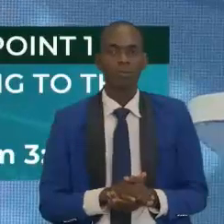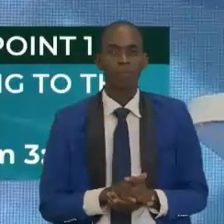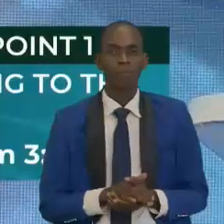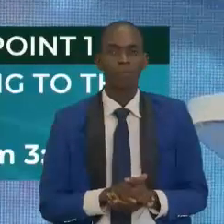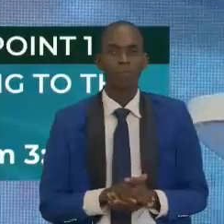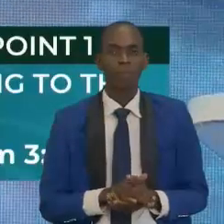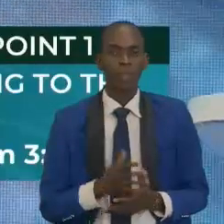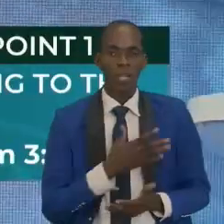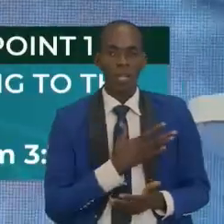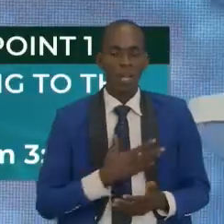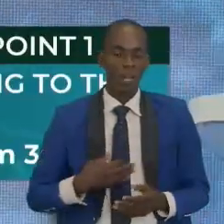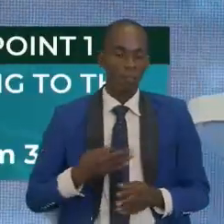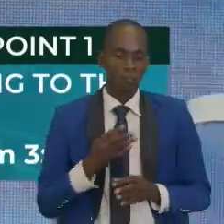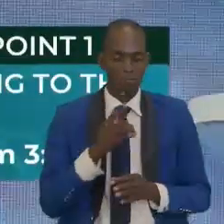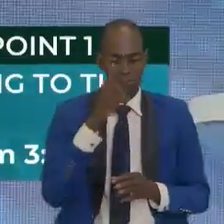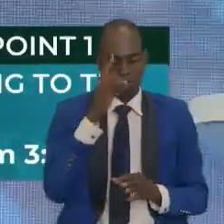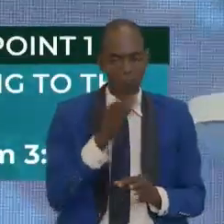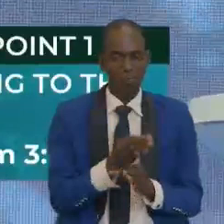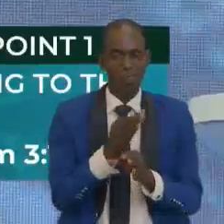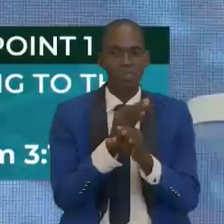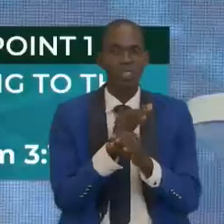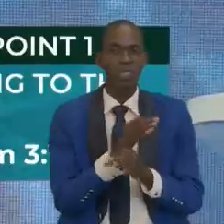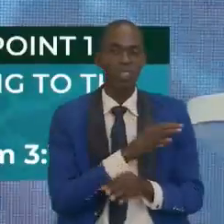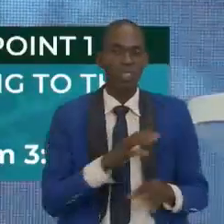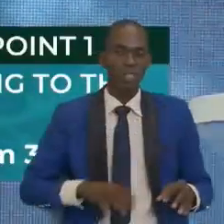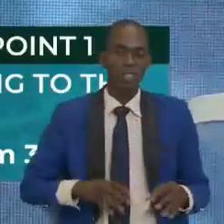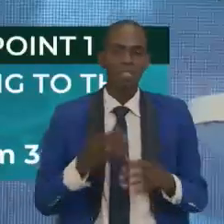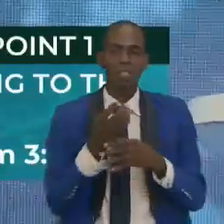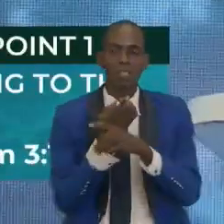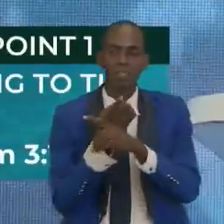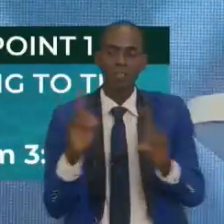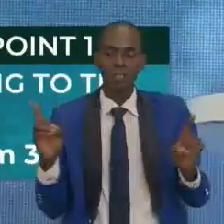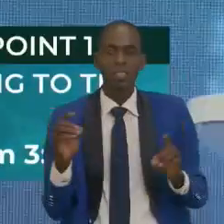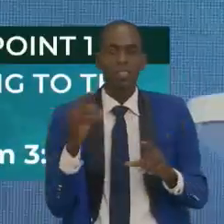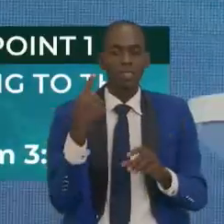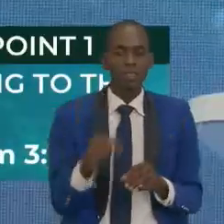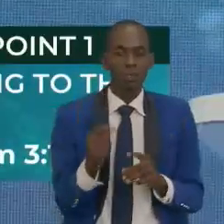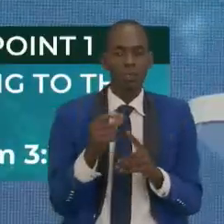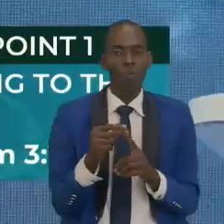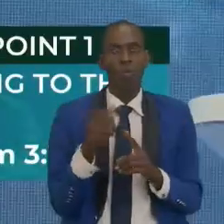And faithfully he delivered the message from God